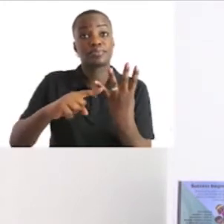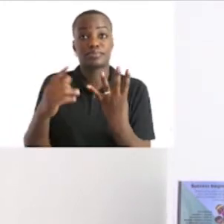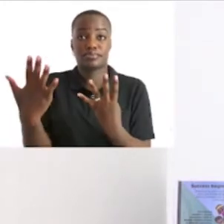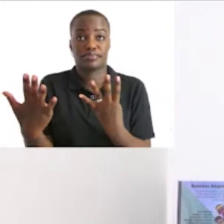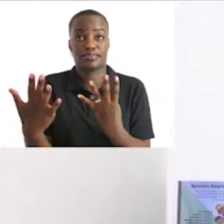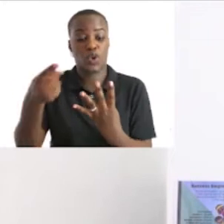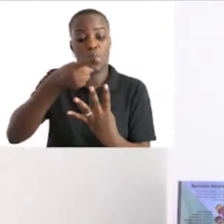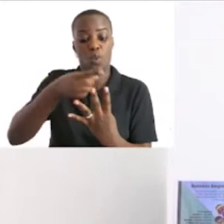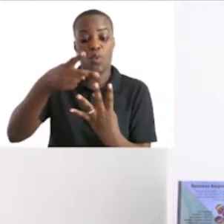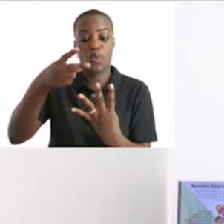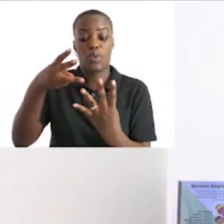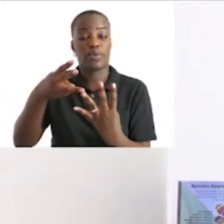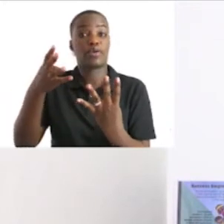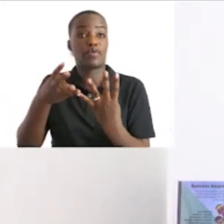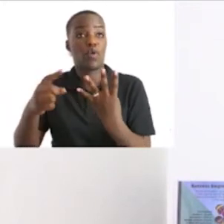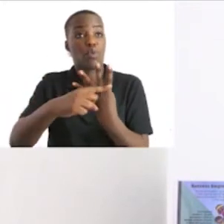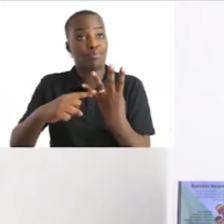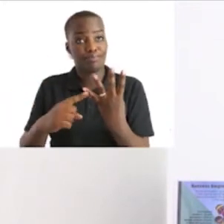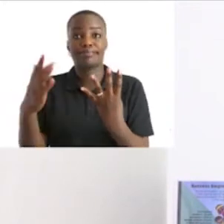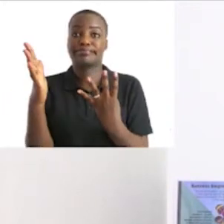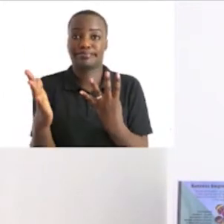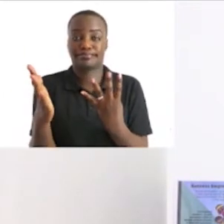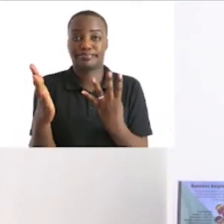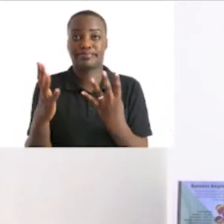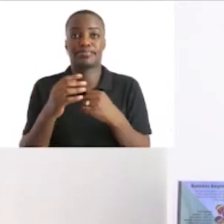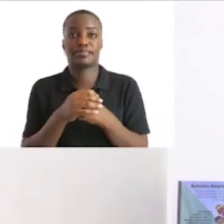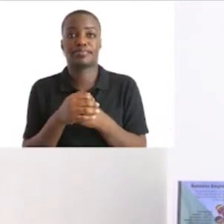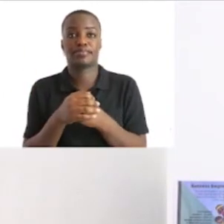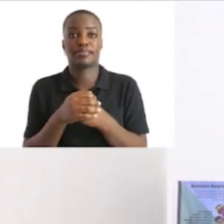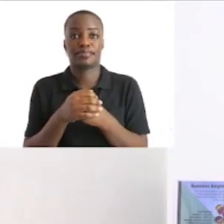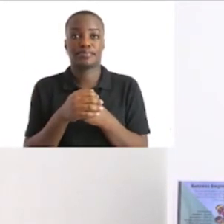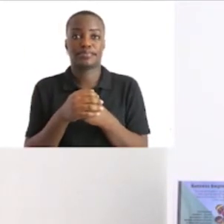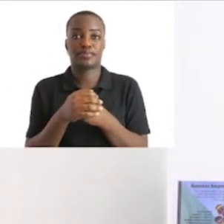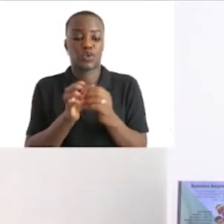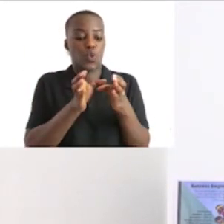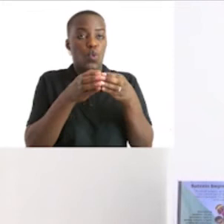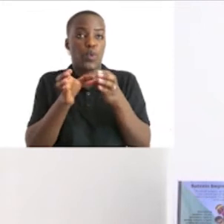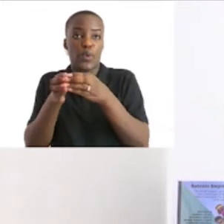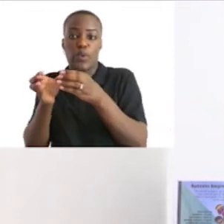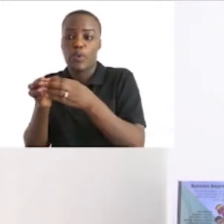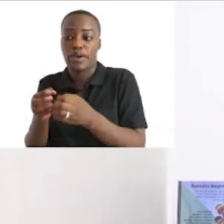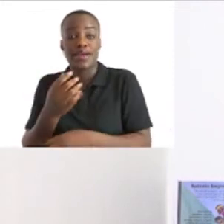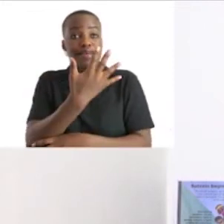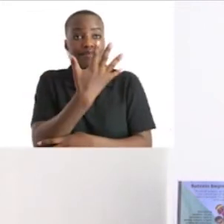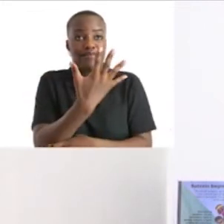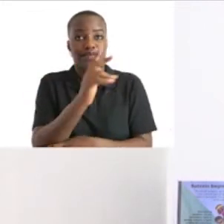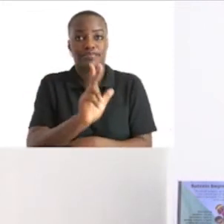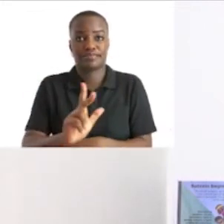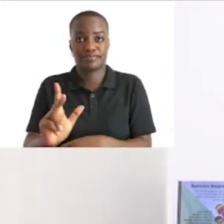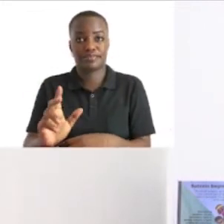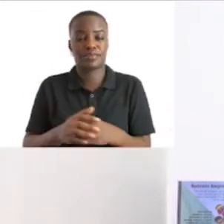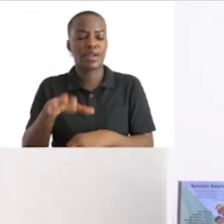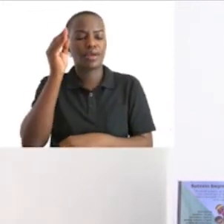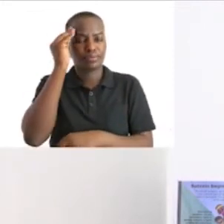So every bundle that you see is 5 people. Now that we